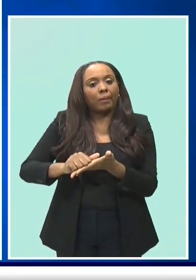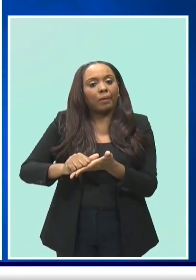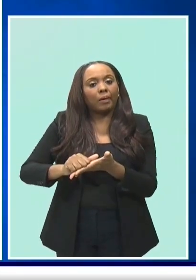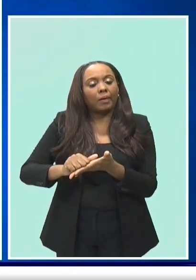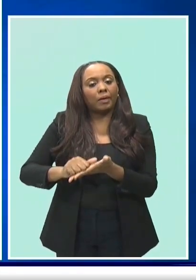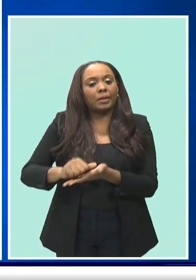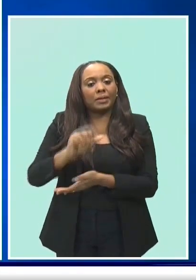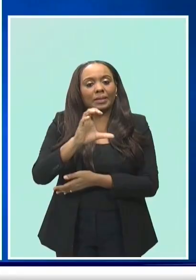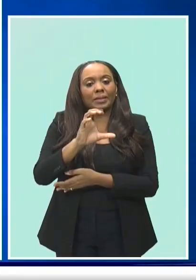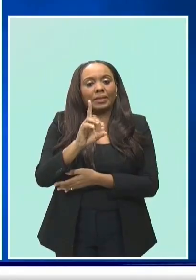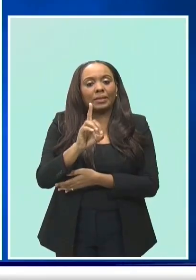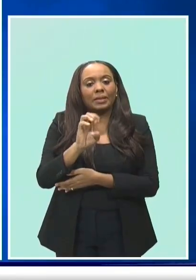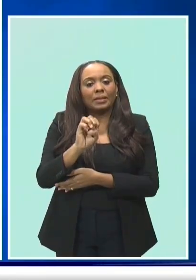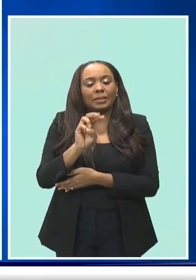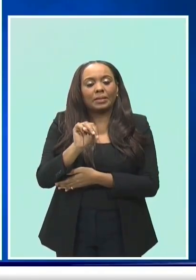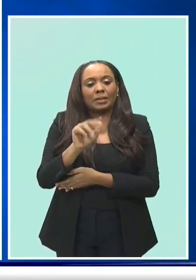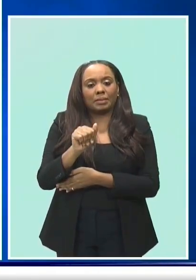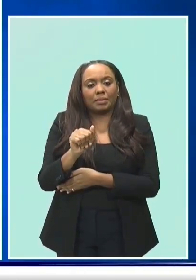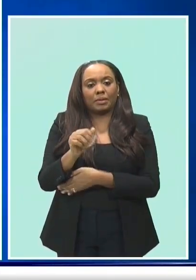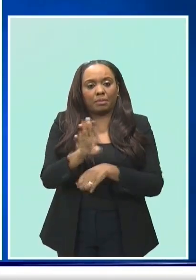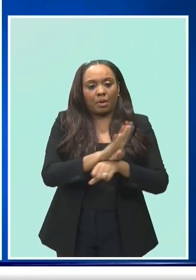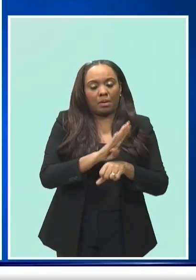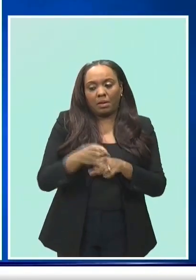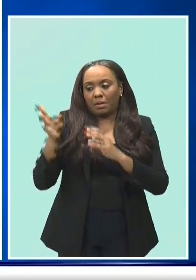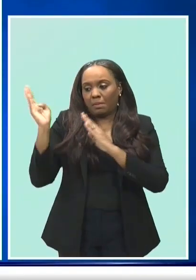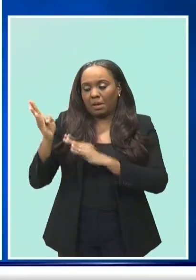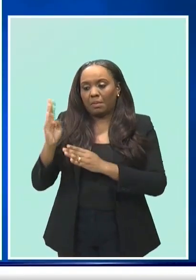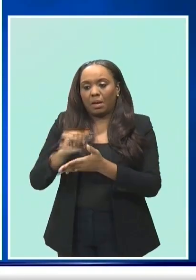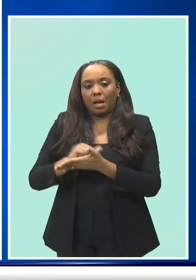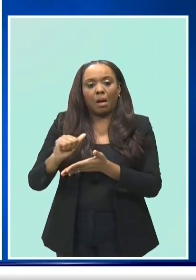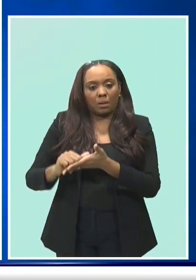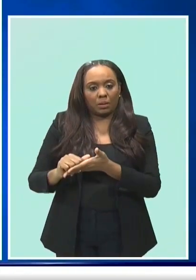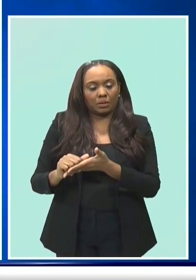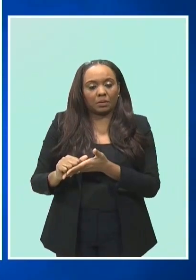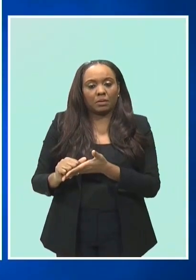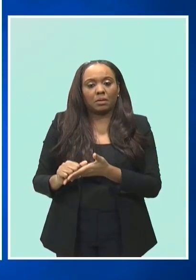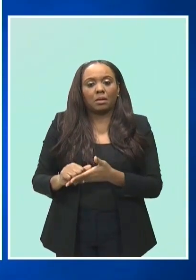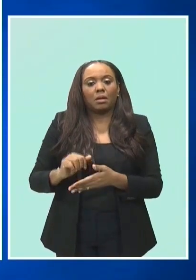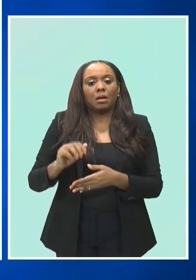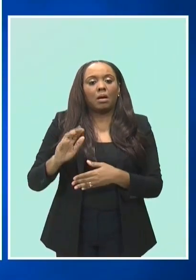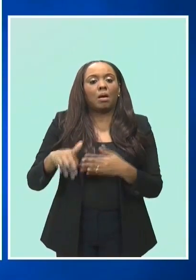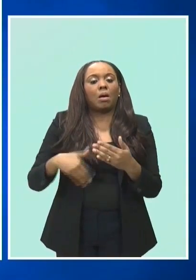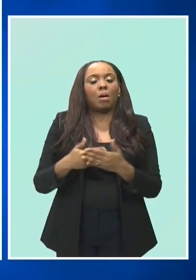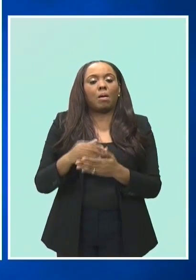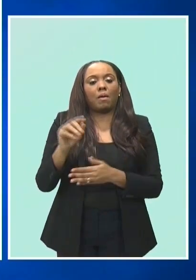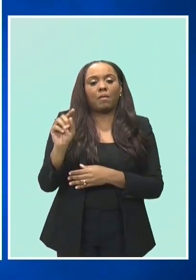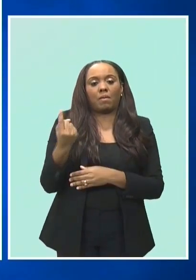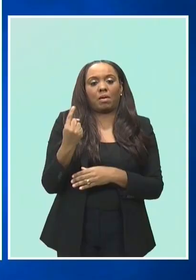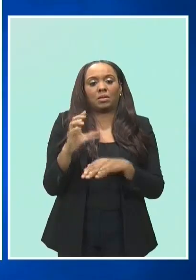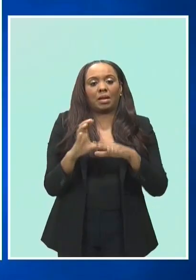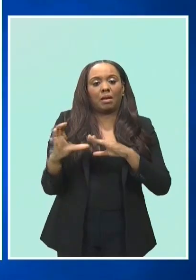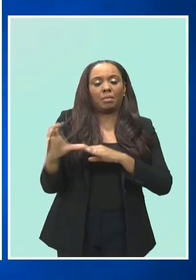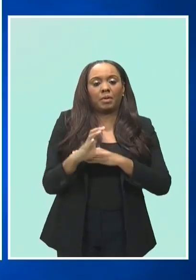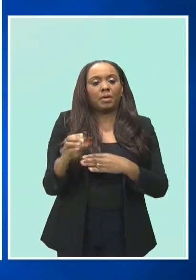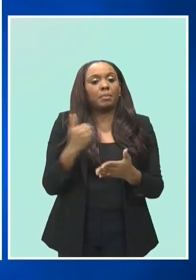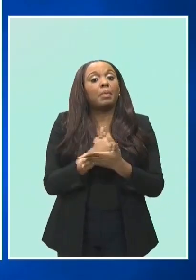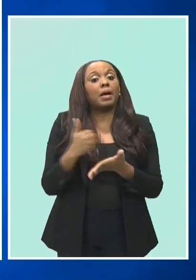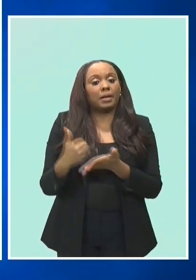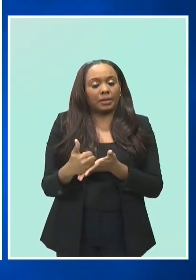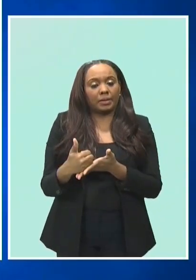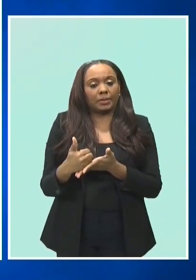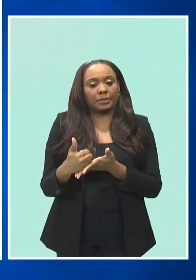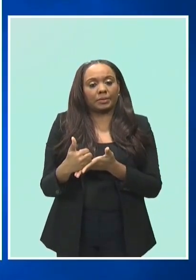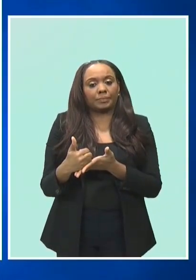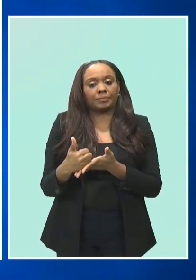Barbados Bahamas Relief Fund at all branches of CIBC First Caribbean International.